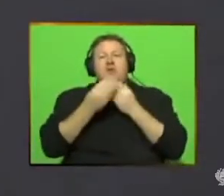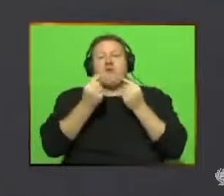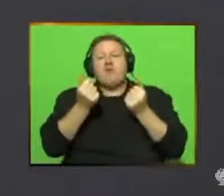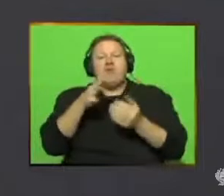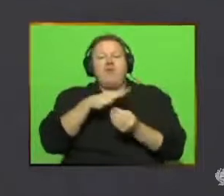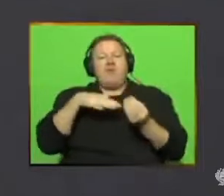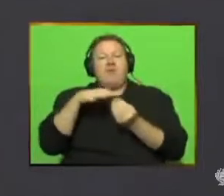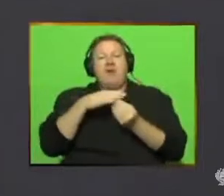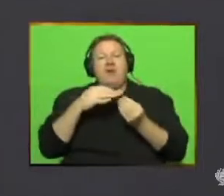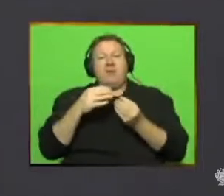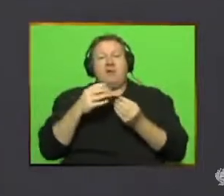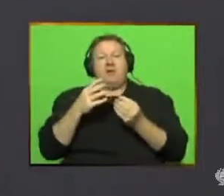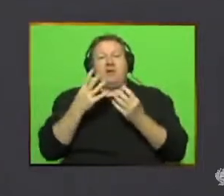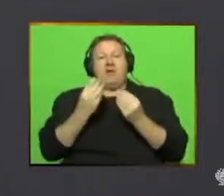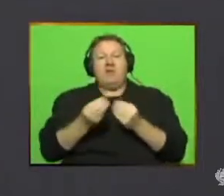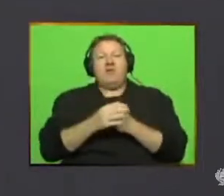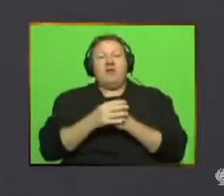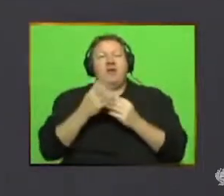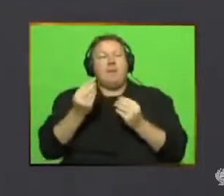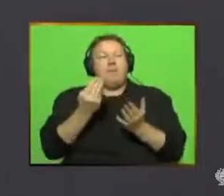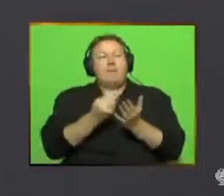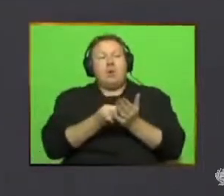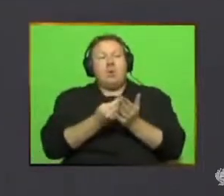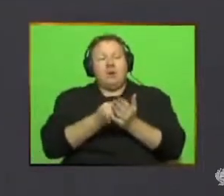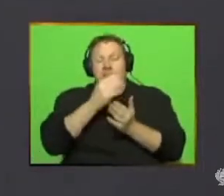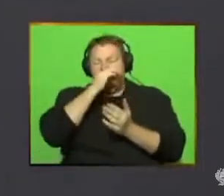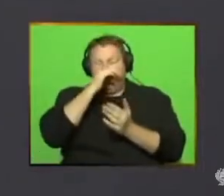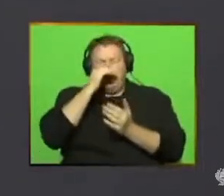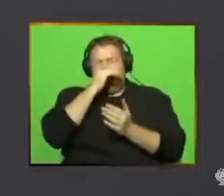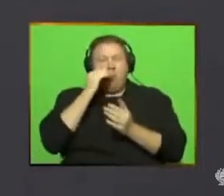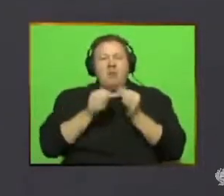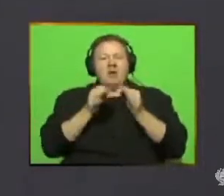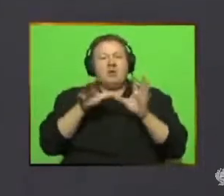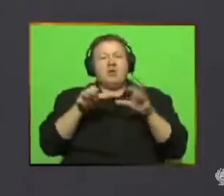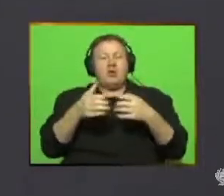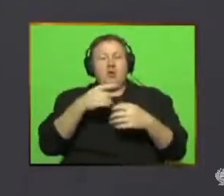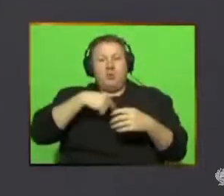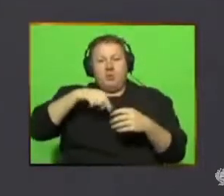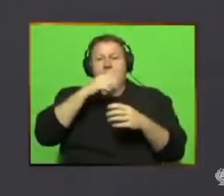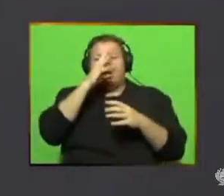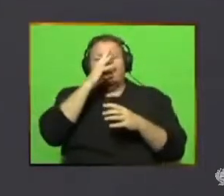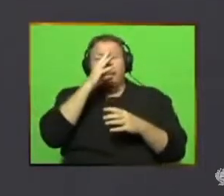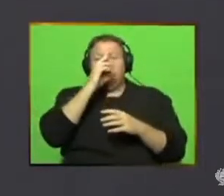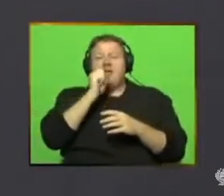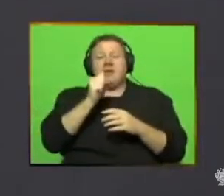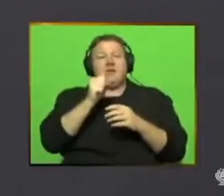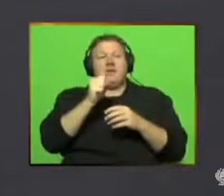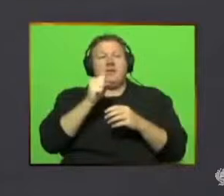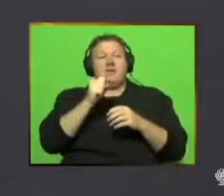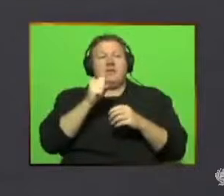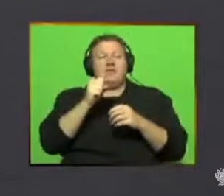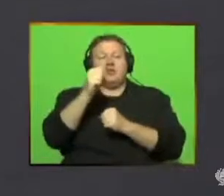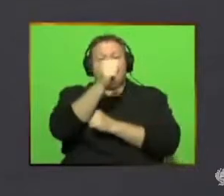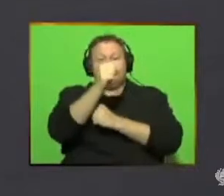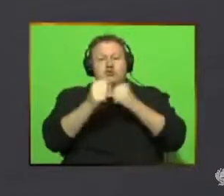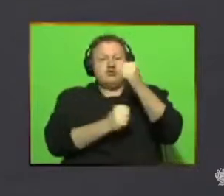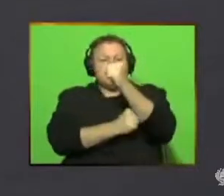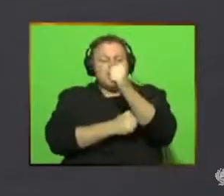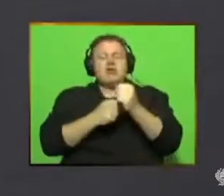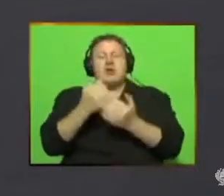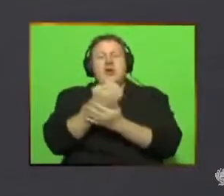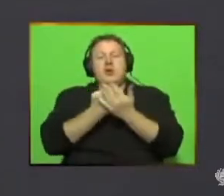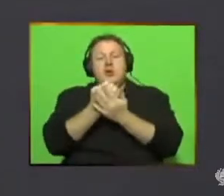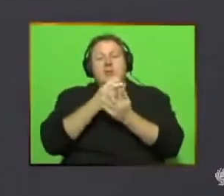families and oligopolies. In our view as a party, there needs to be fundamental changes in the structure of the